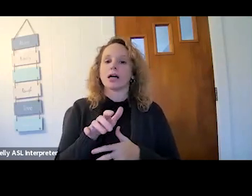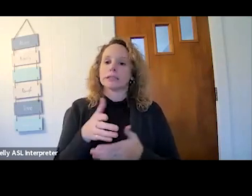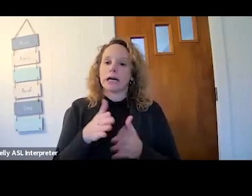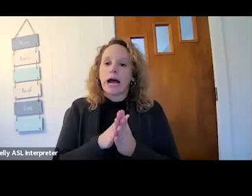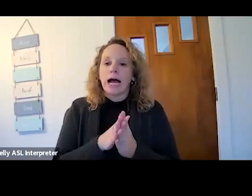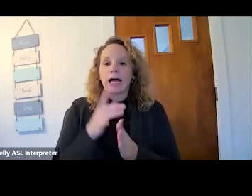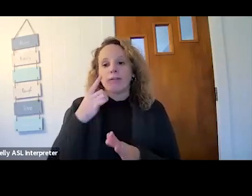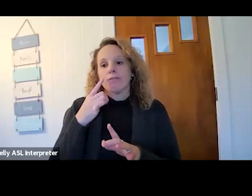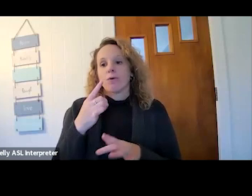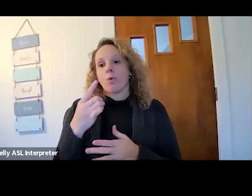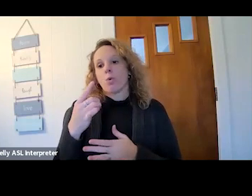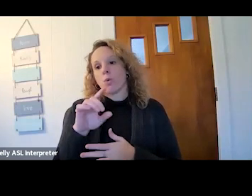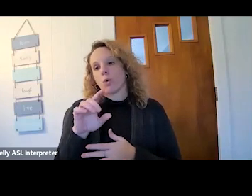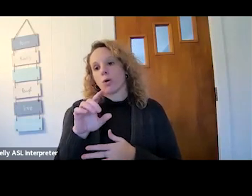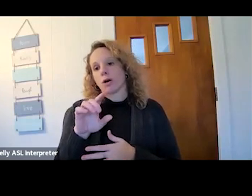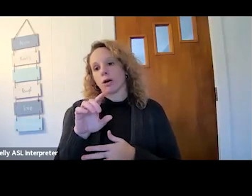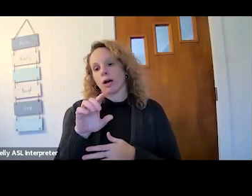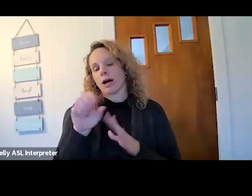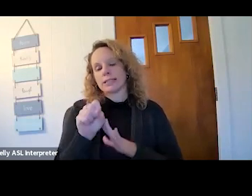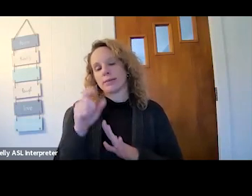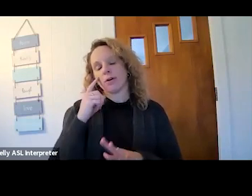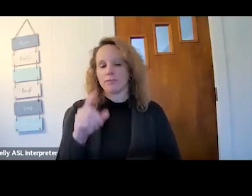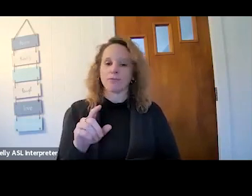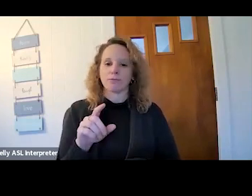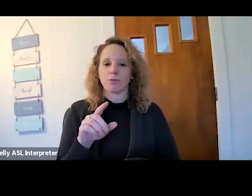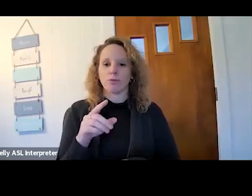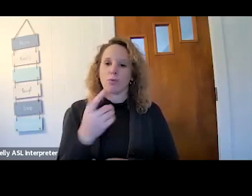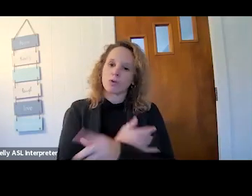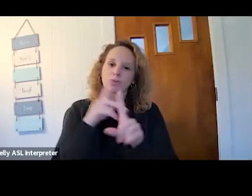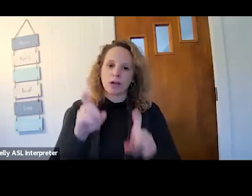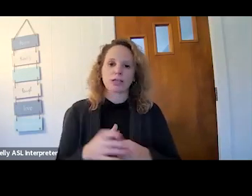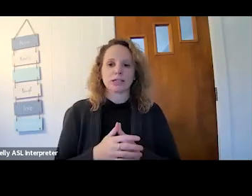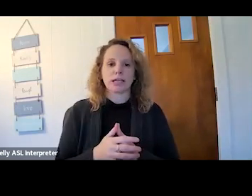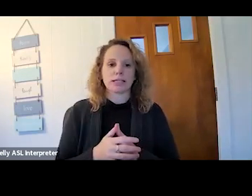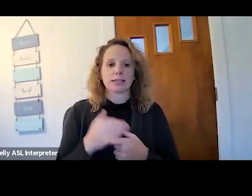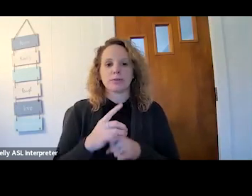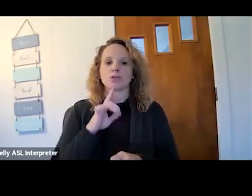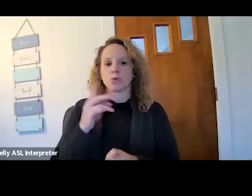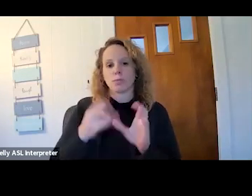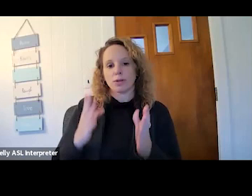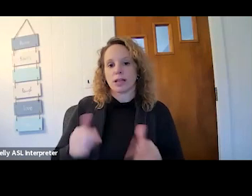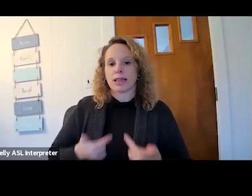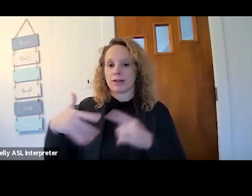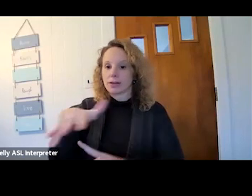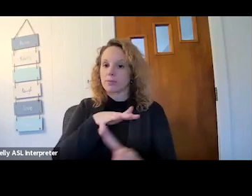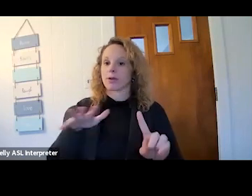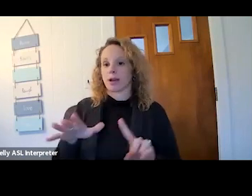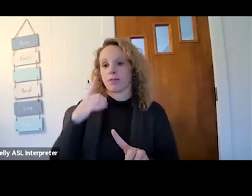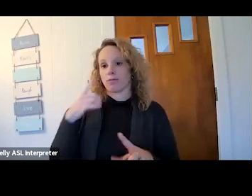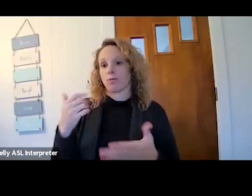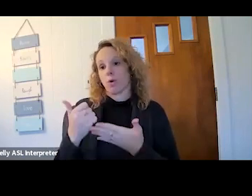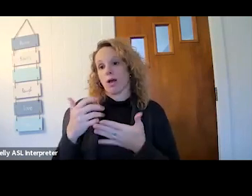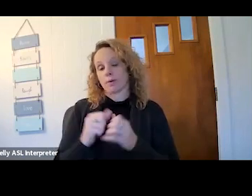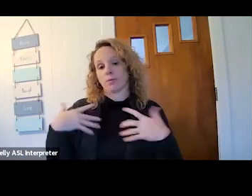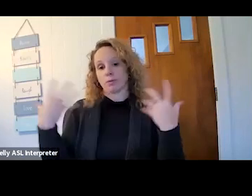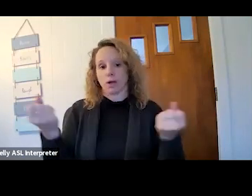a urine sample for drug testing to aid in the identification of treatment needs and ensure that participants are living in environments conducive to